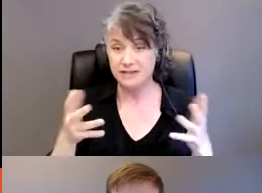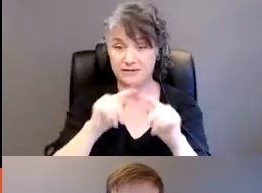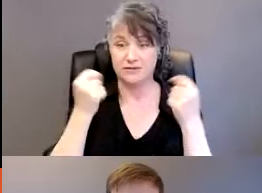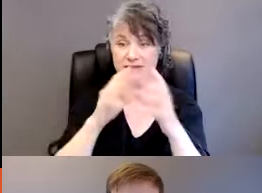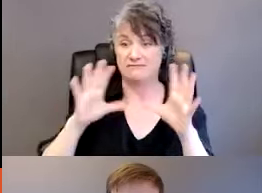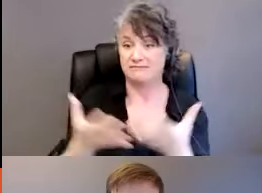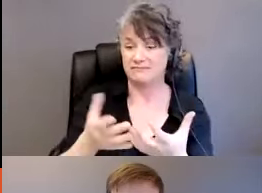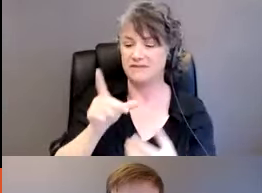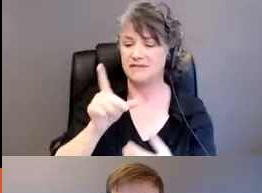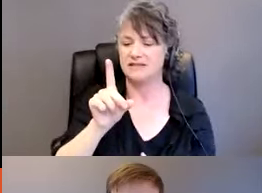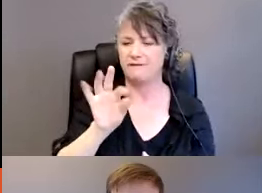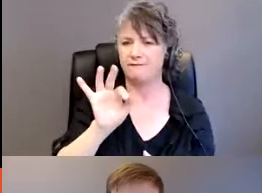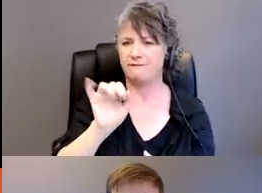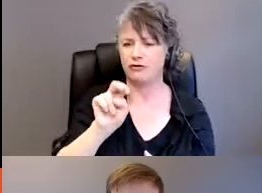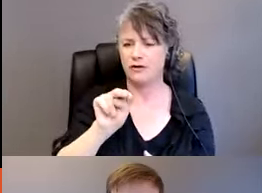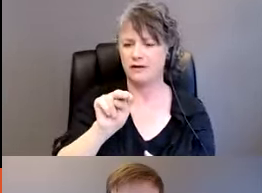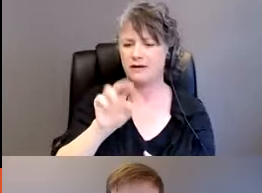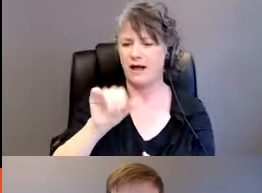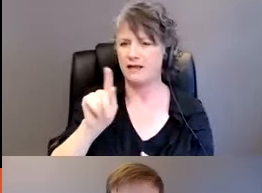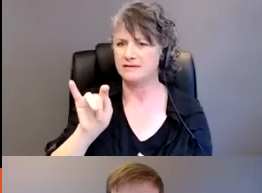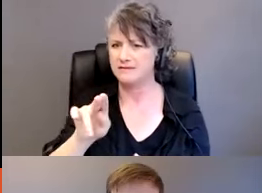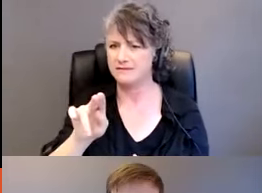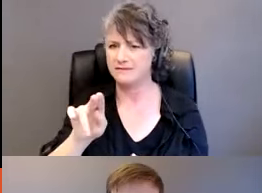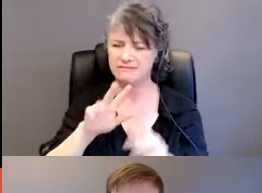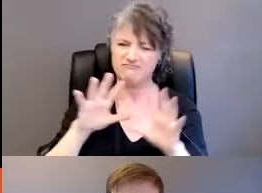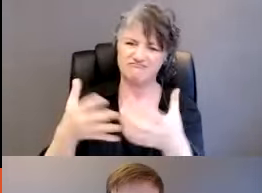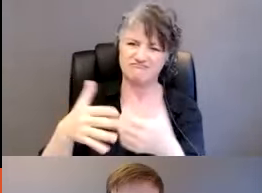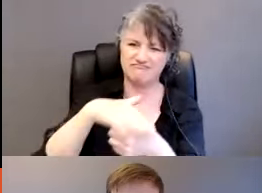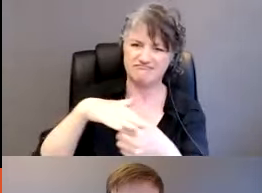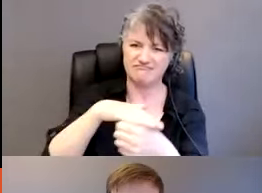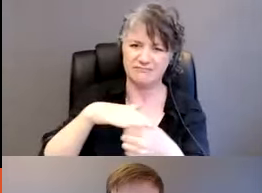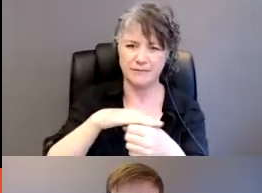region and the Headwaters Hospital team. And we do work closely